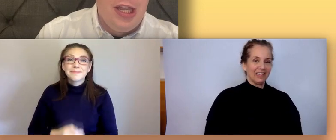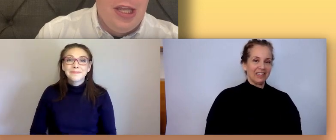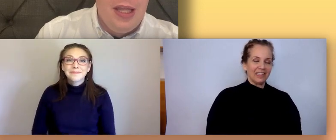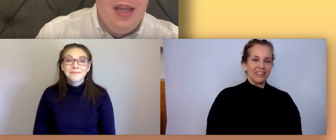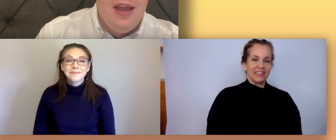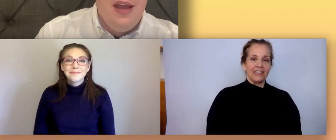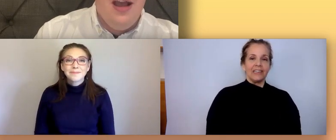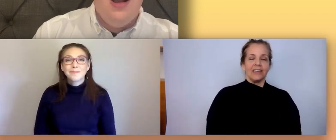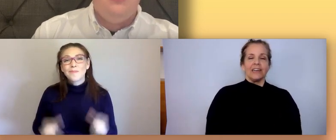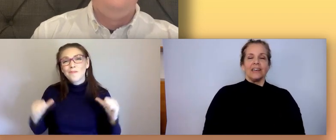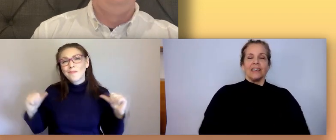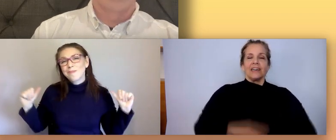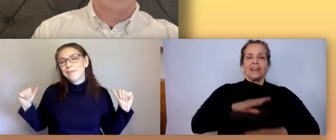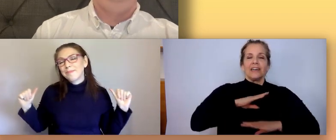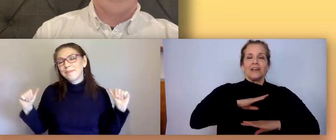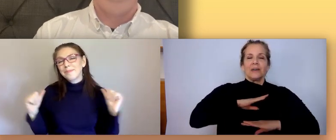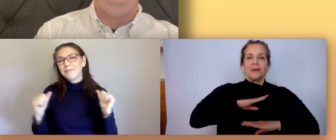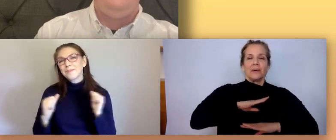usual.